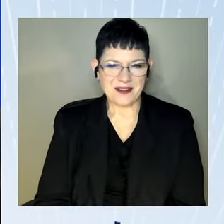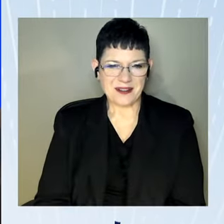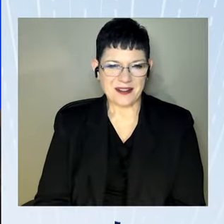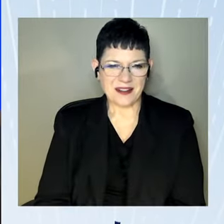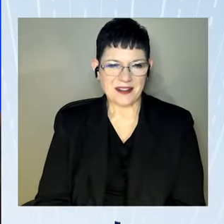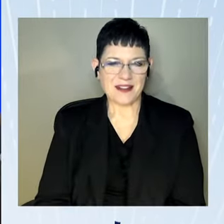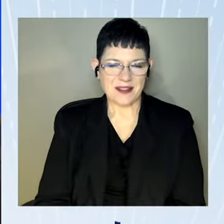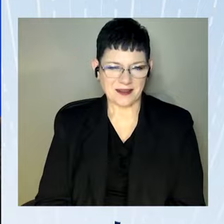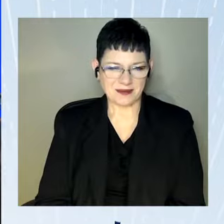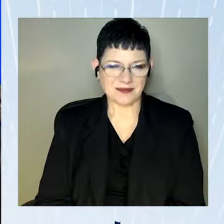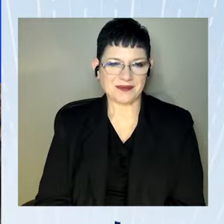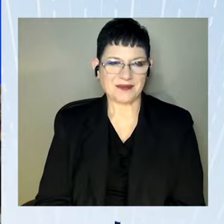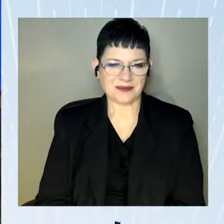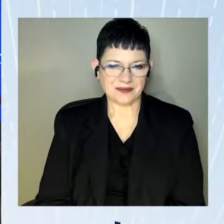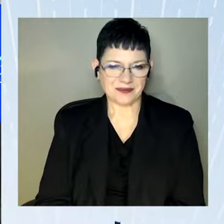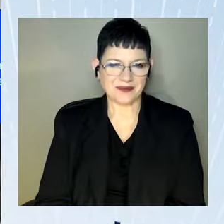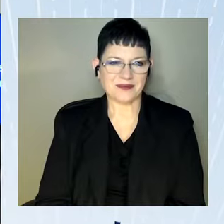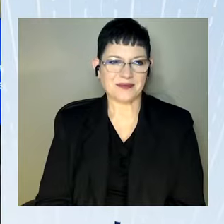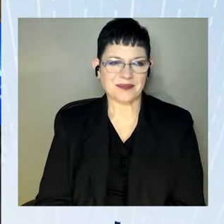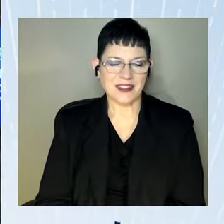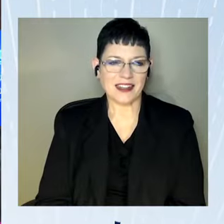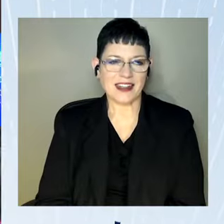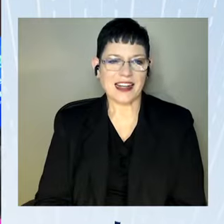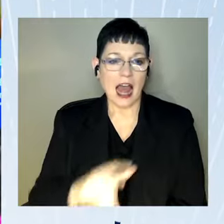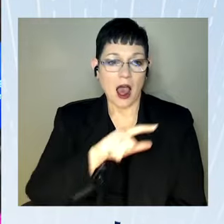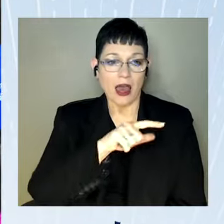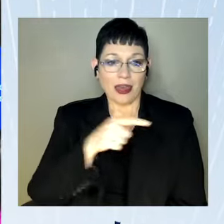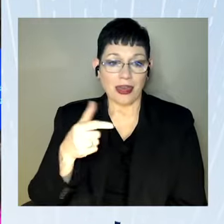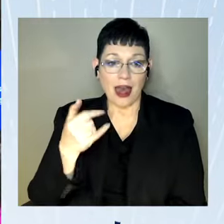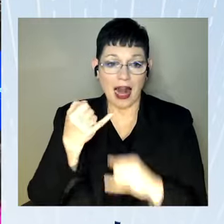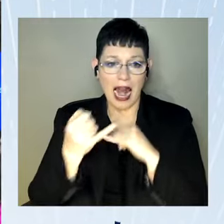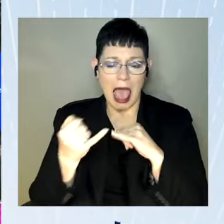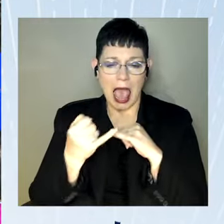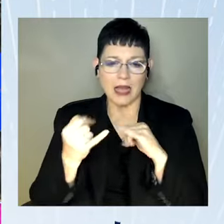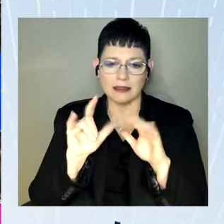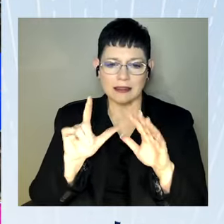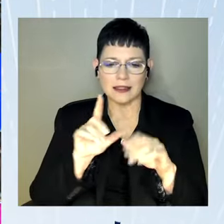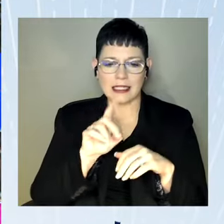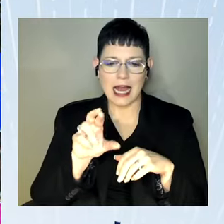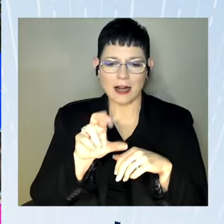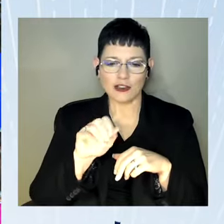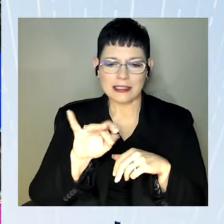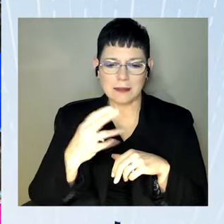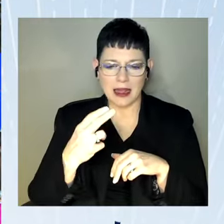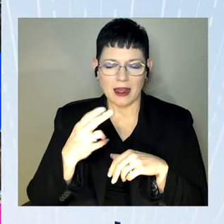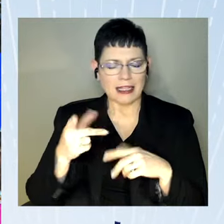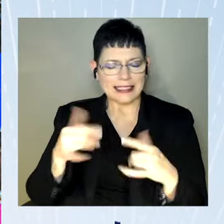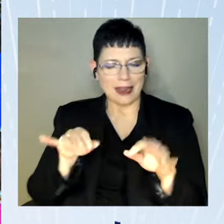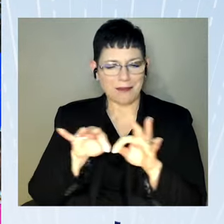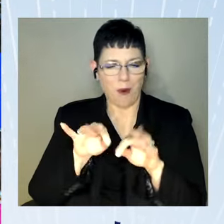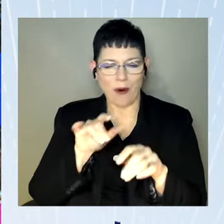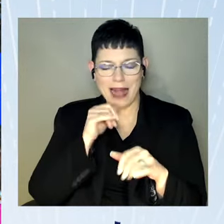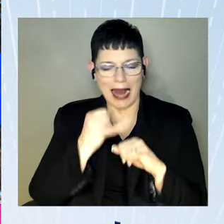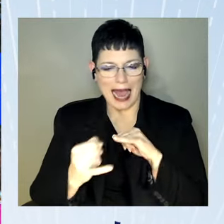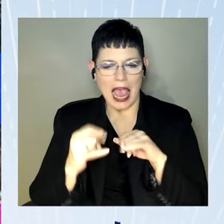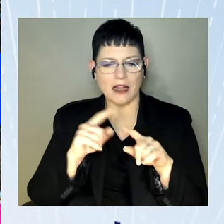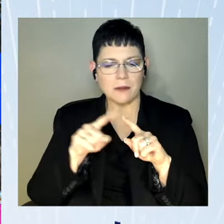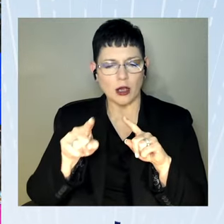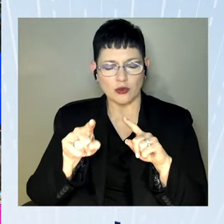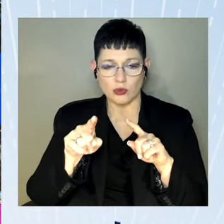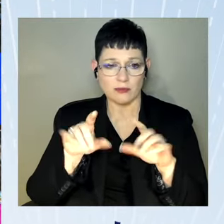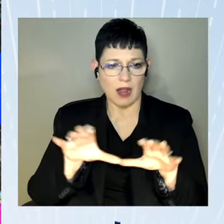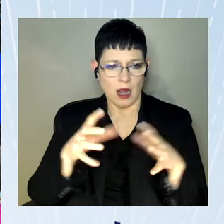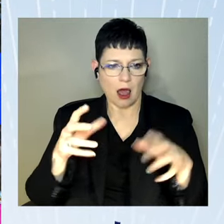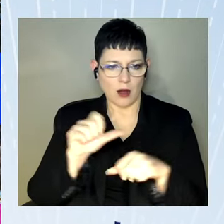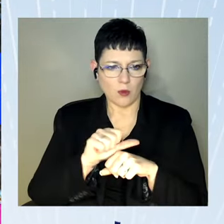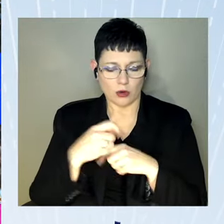you so much. And we're going to turn now, last but not least, to you, Dr. Smith. You've spent decades, literally, serving